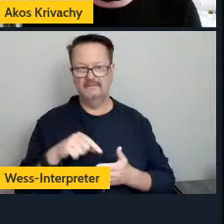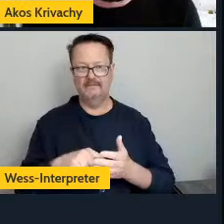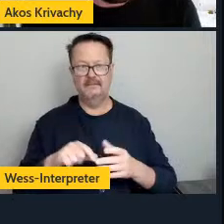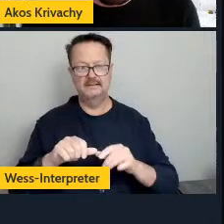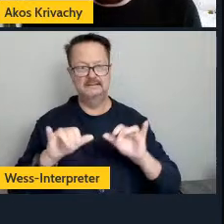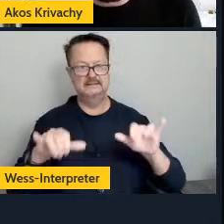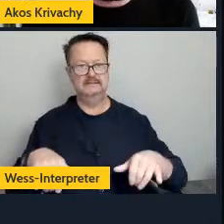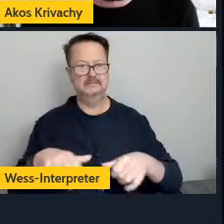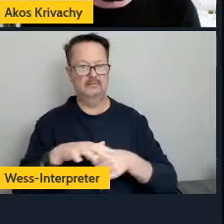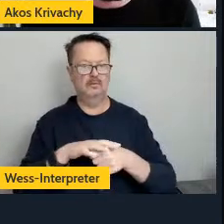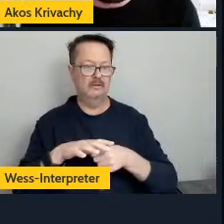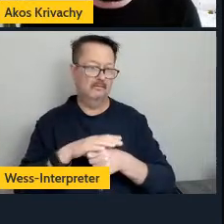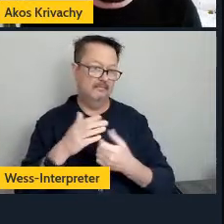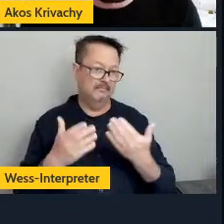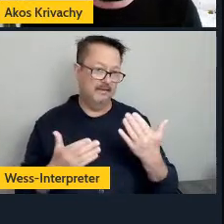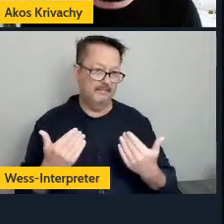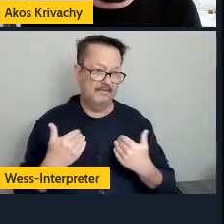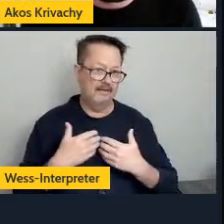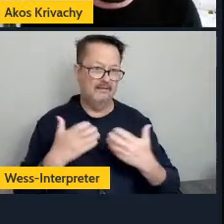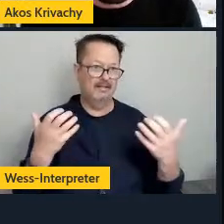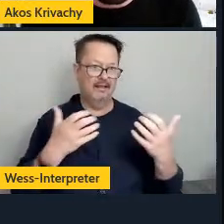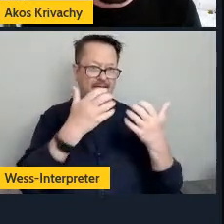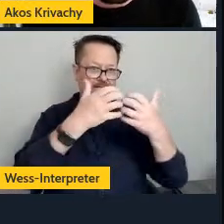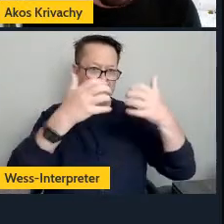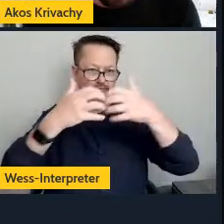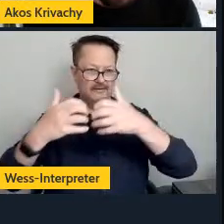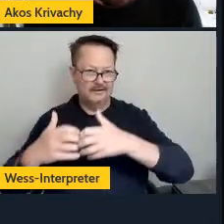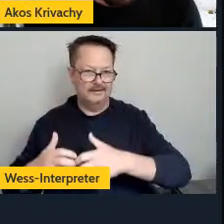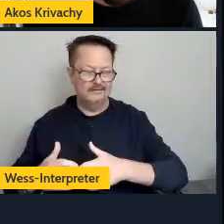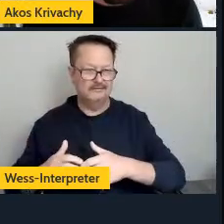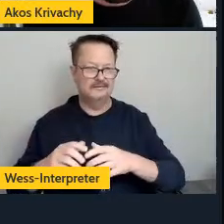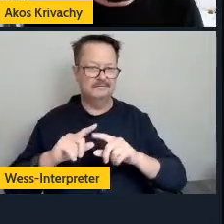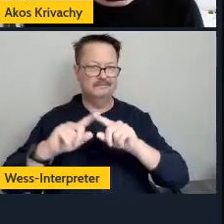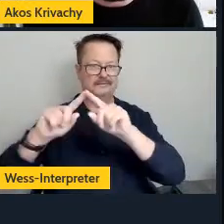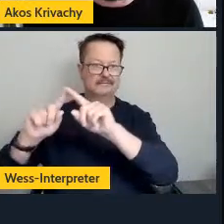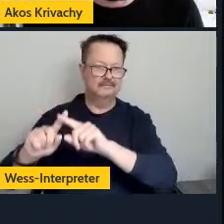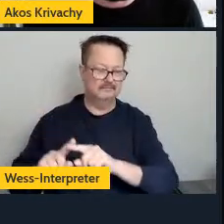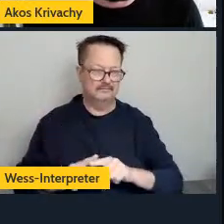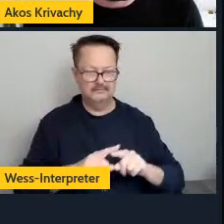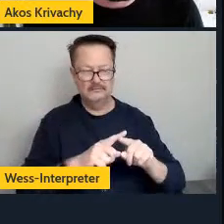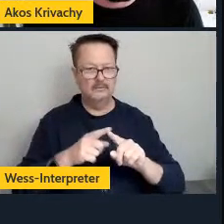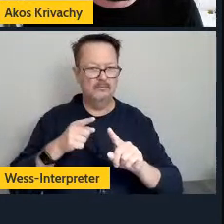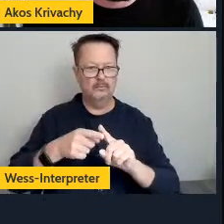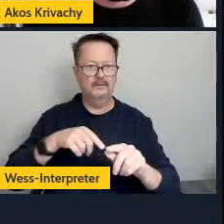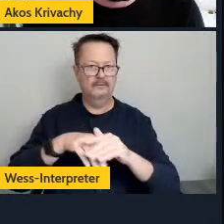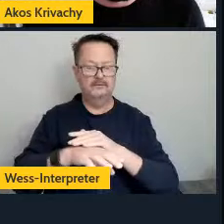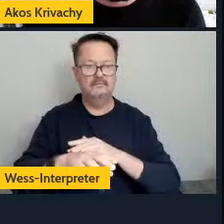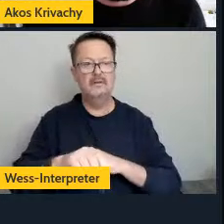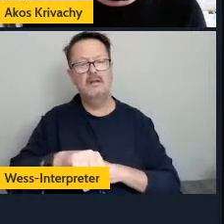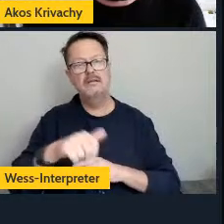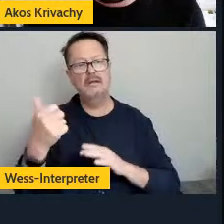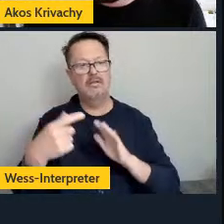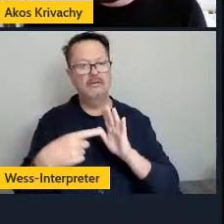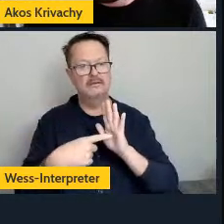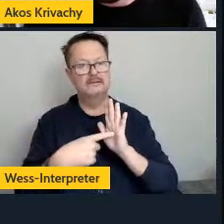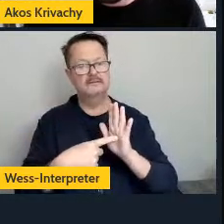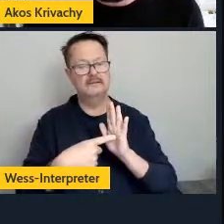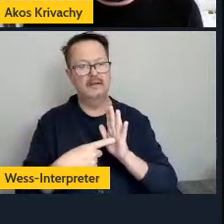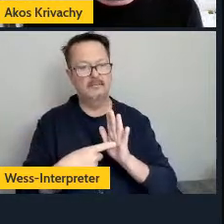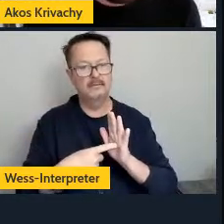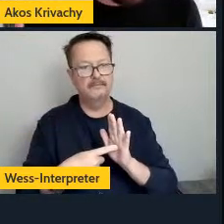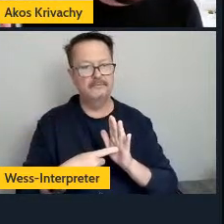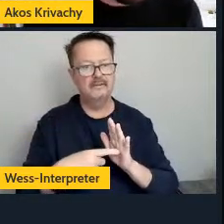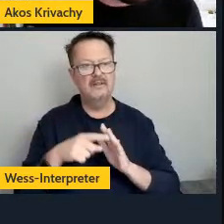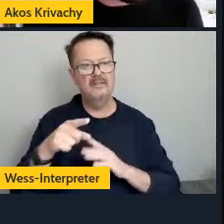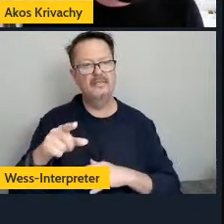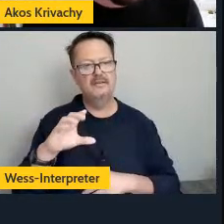locally when they might have a lot of integration points with each other. So another example is this piece